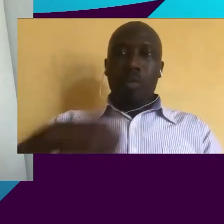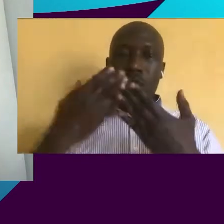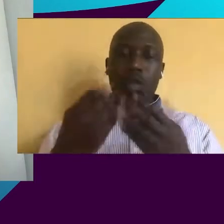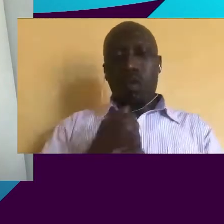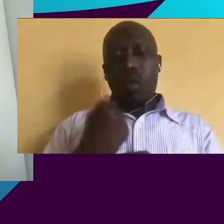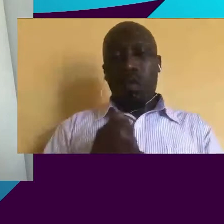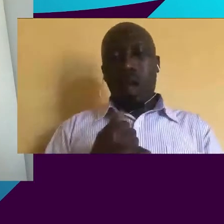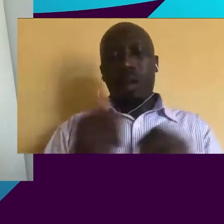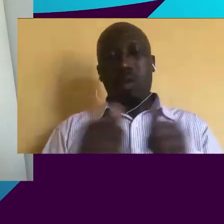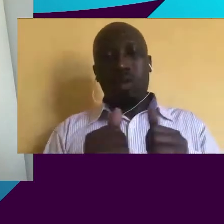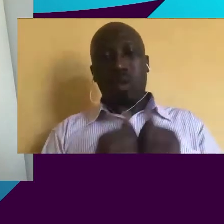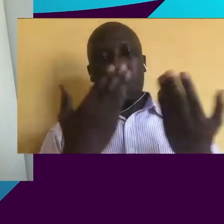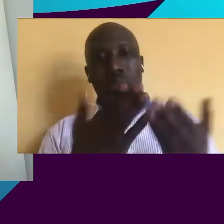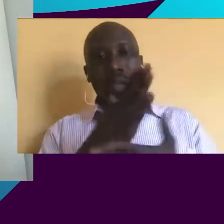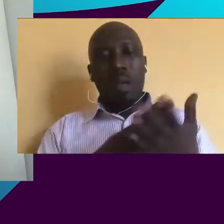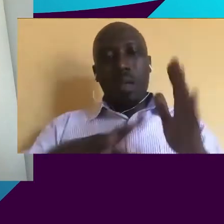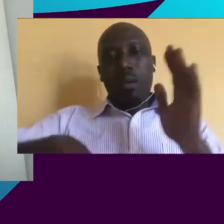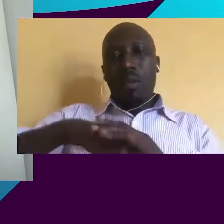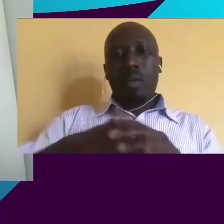players on the medical side?